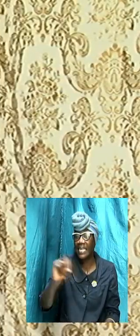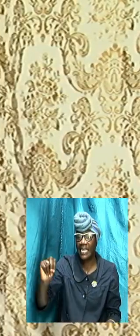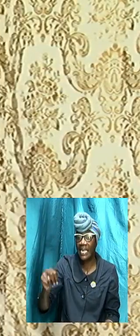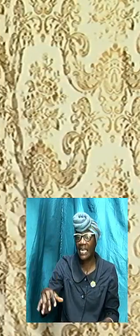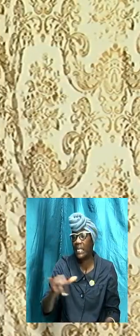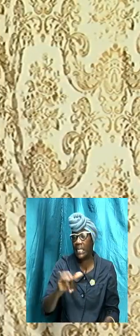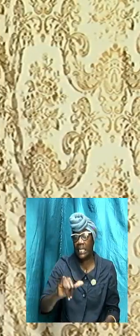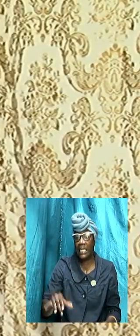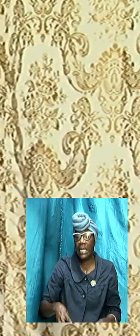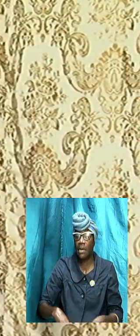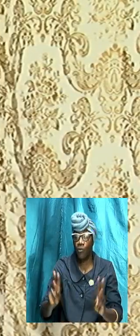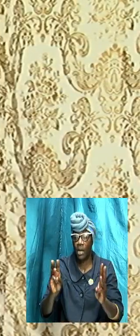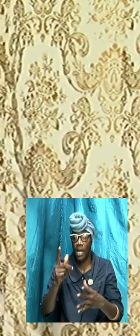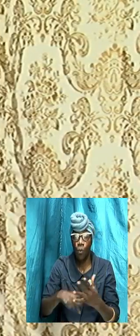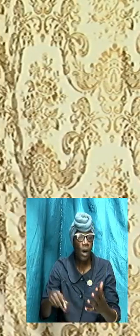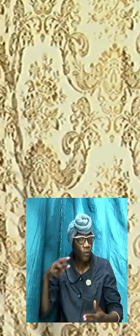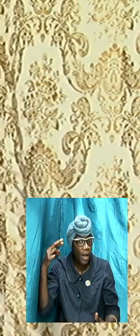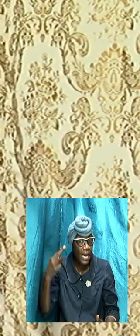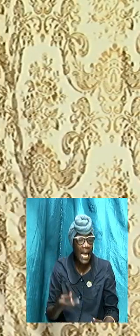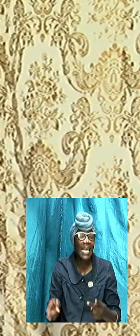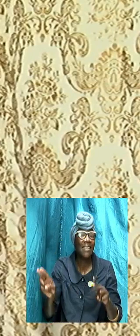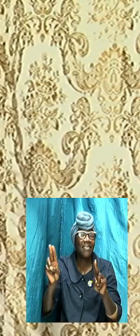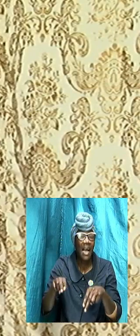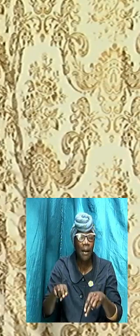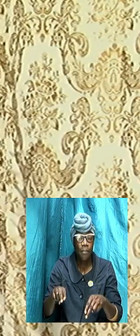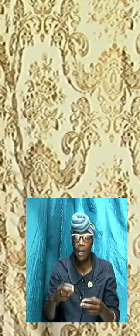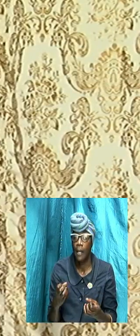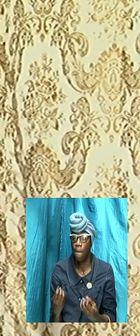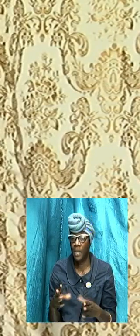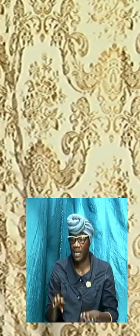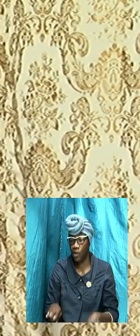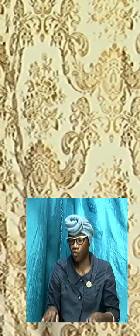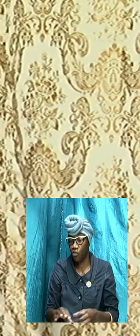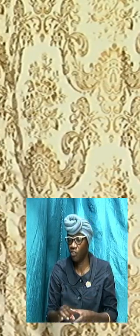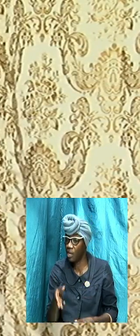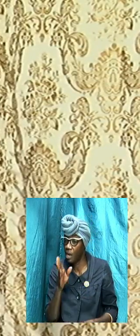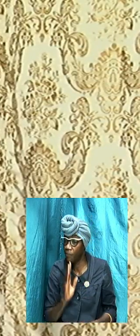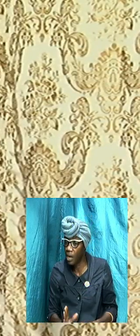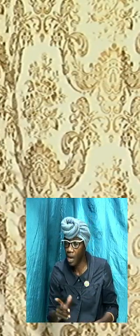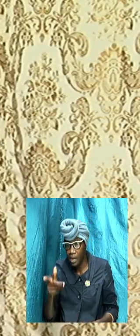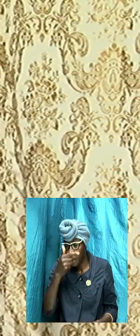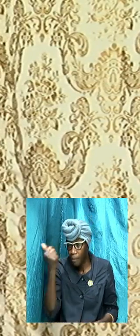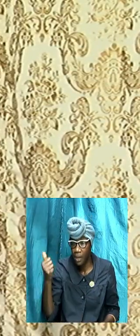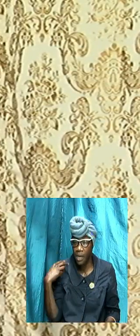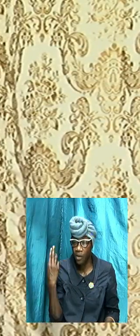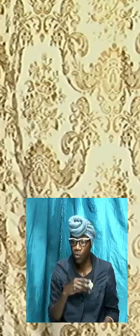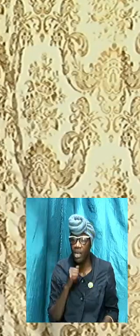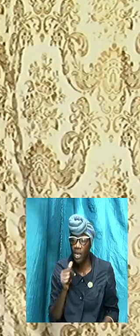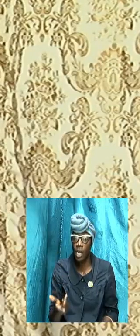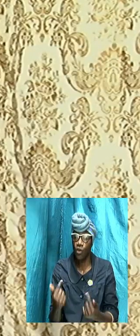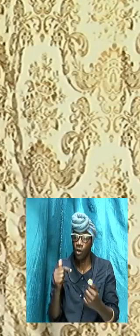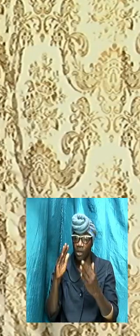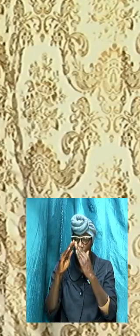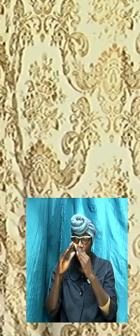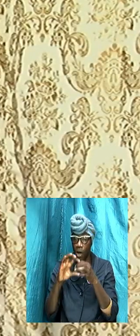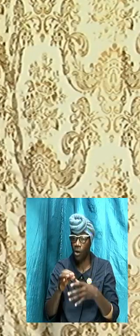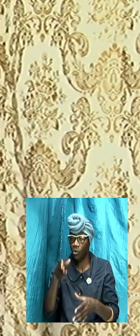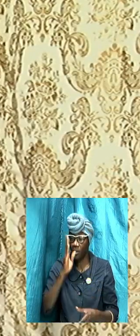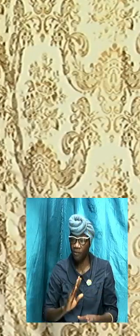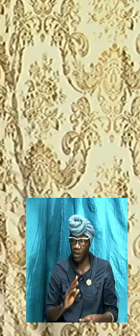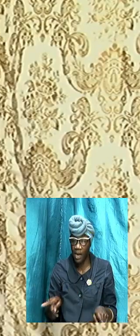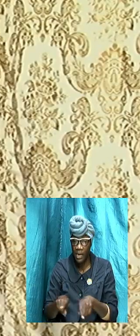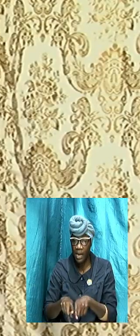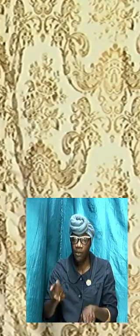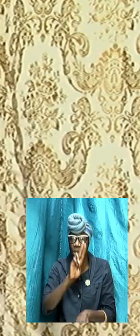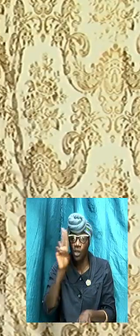what we realize is happening is that many children of God, amen, because we are not coming to the house of God as we used